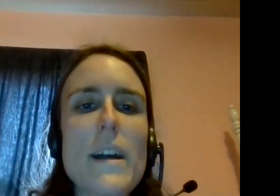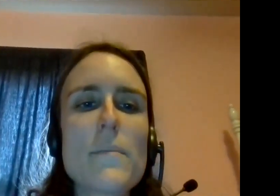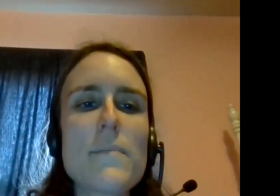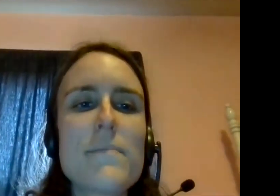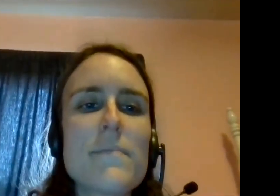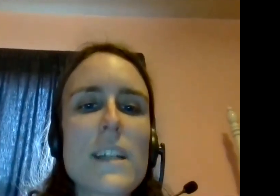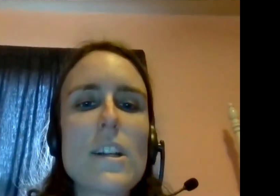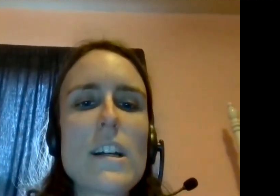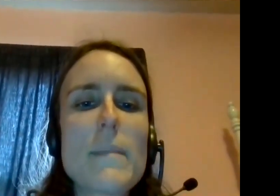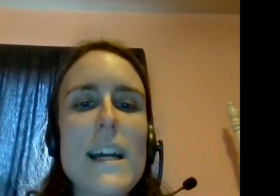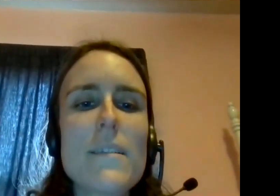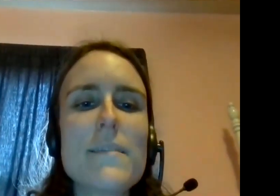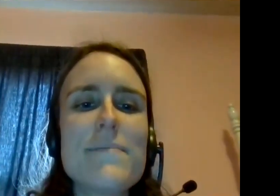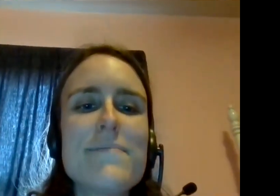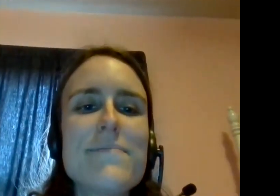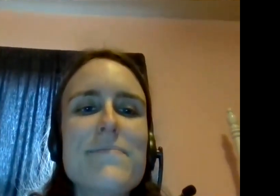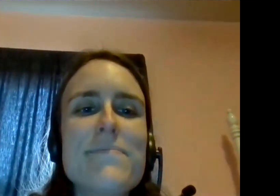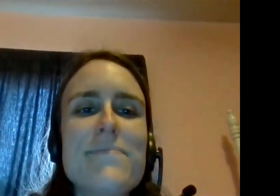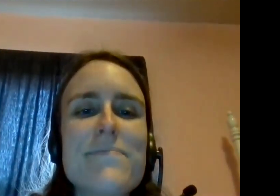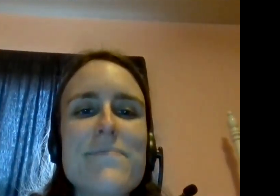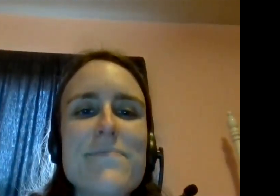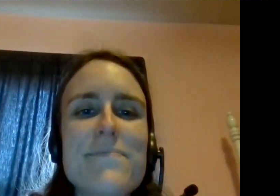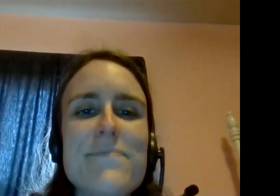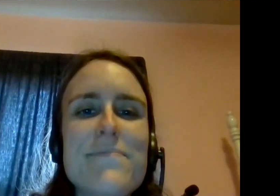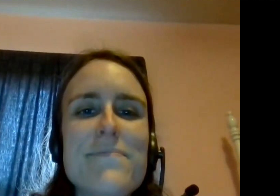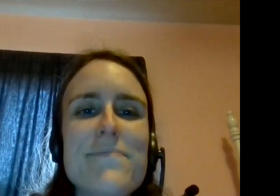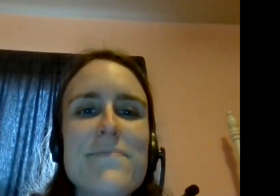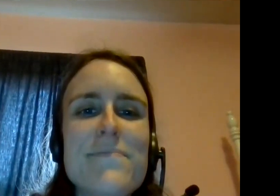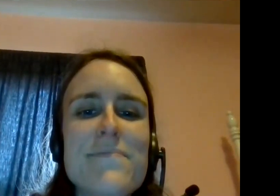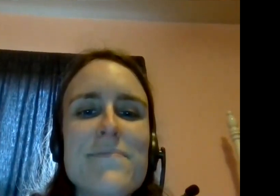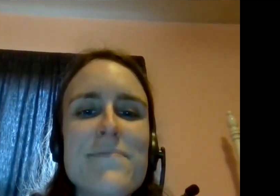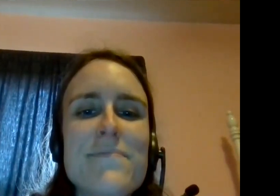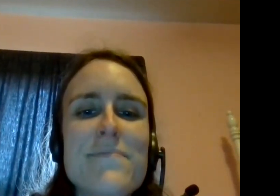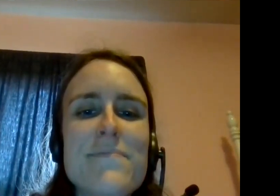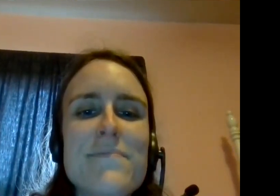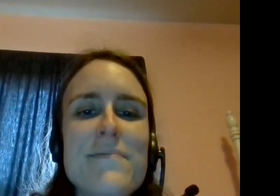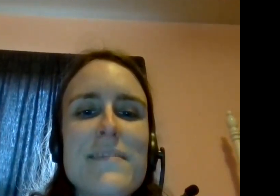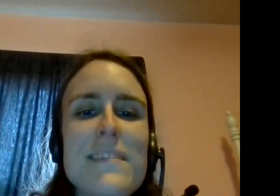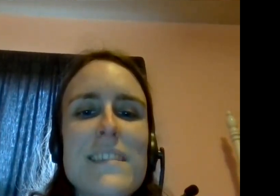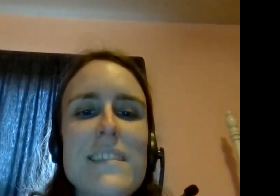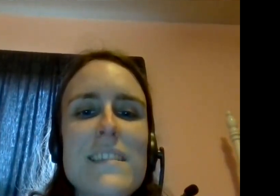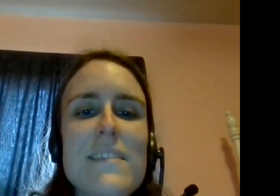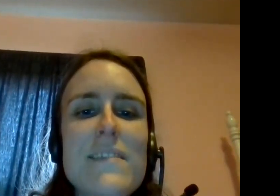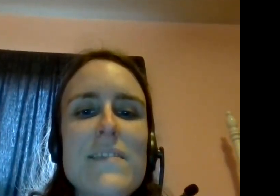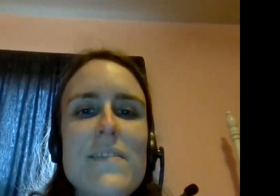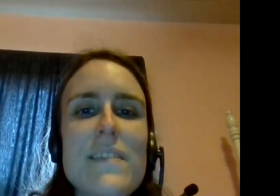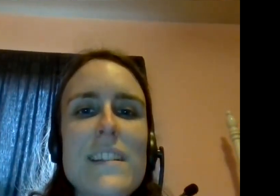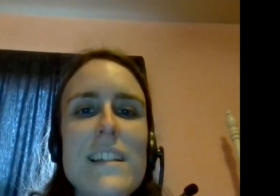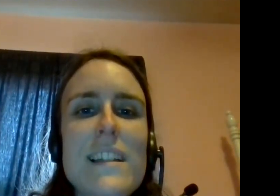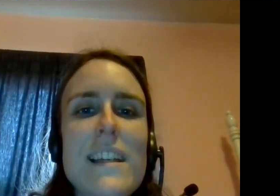There we go. Perfect. Now. Do you guys have any slides or anything for this